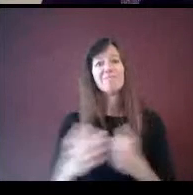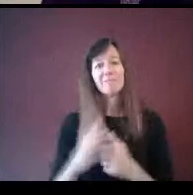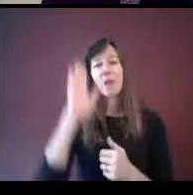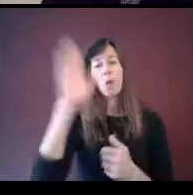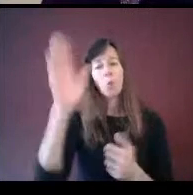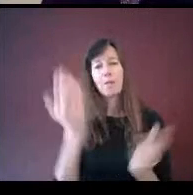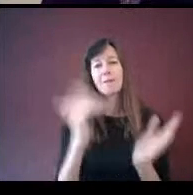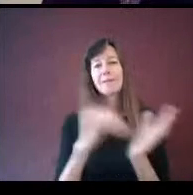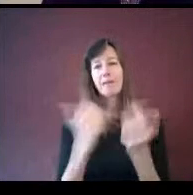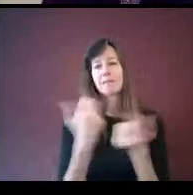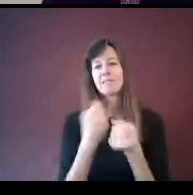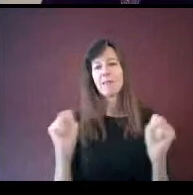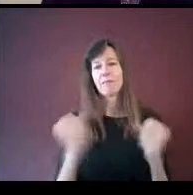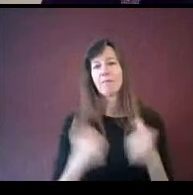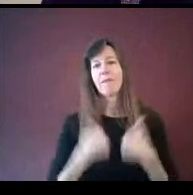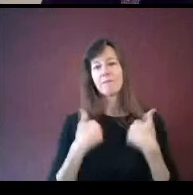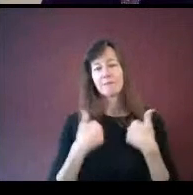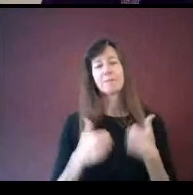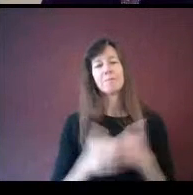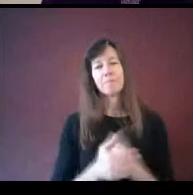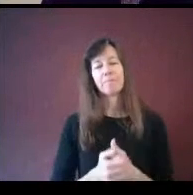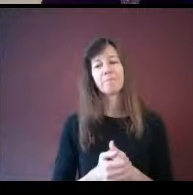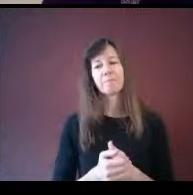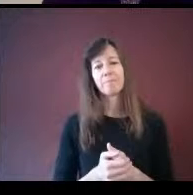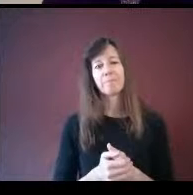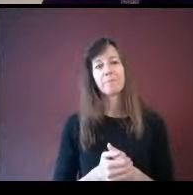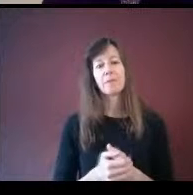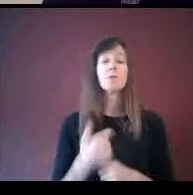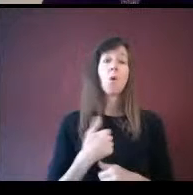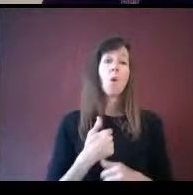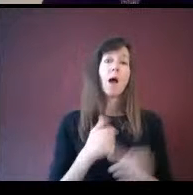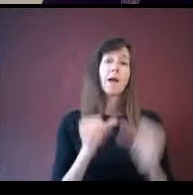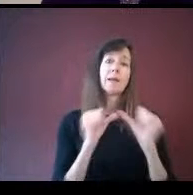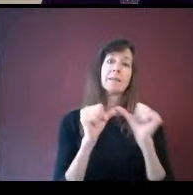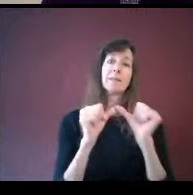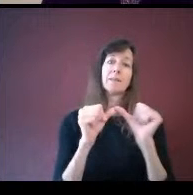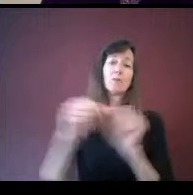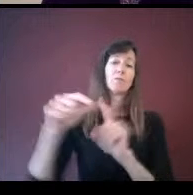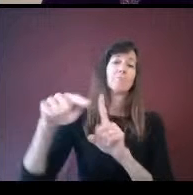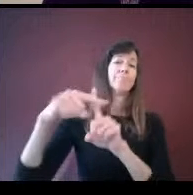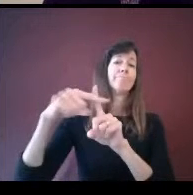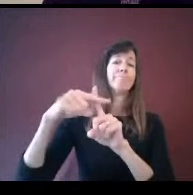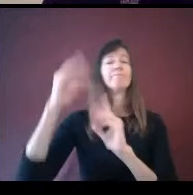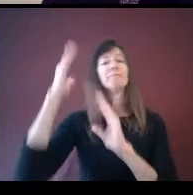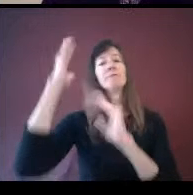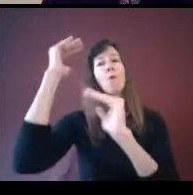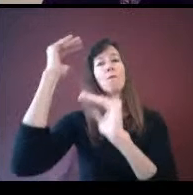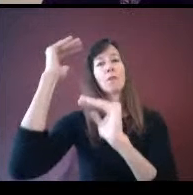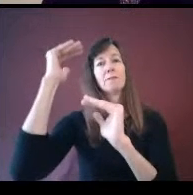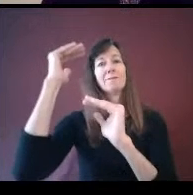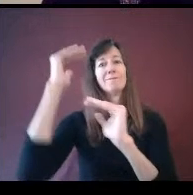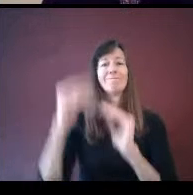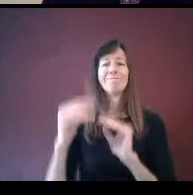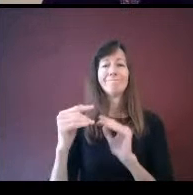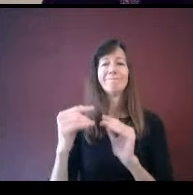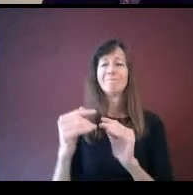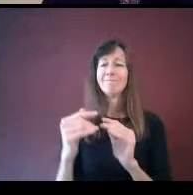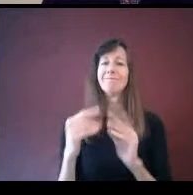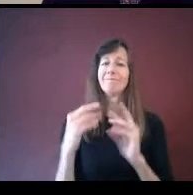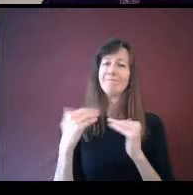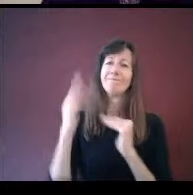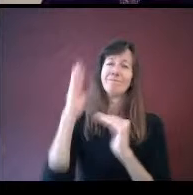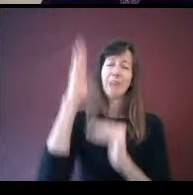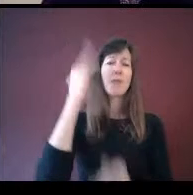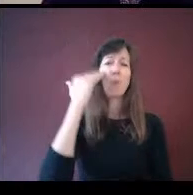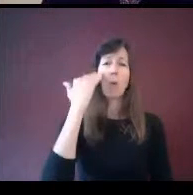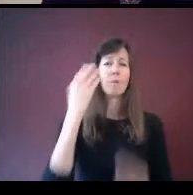I remain hopeful, and I remain optimistic and positive, even in the face of all the challenge, and in some